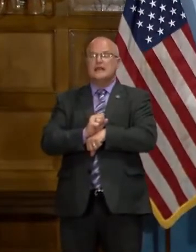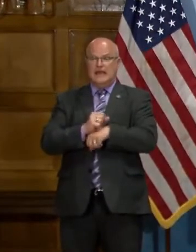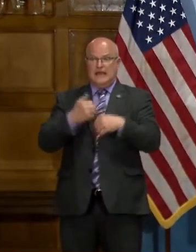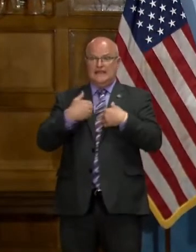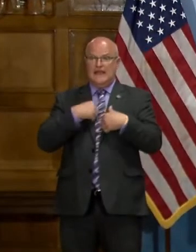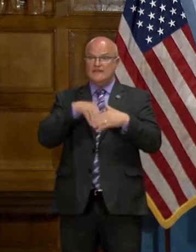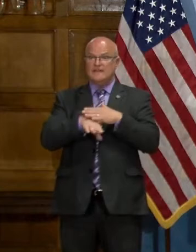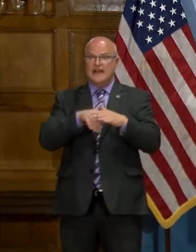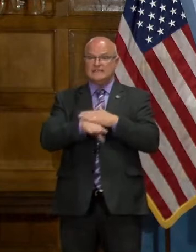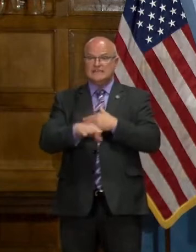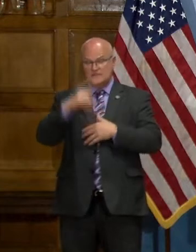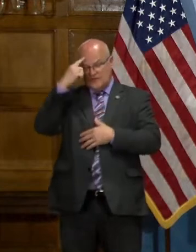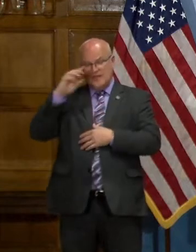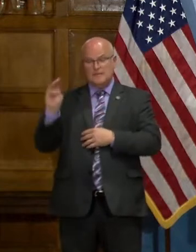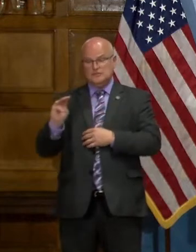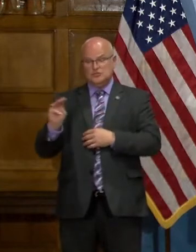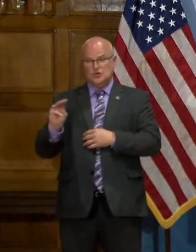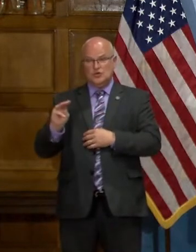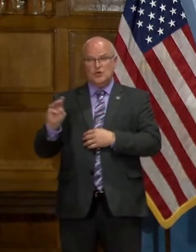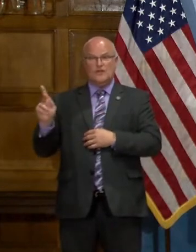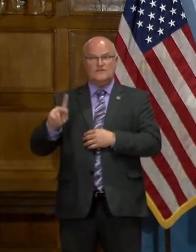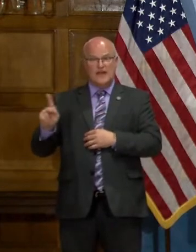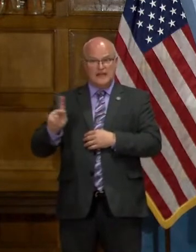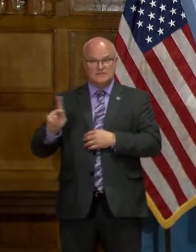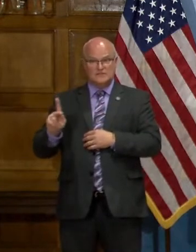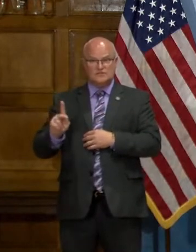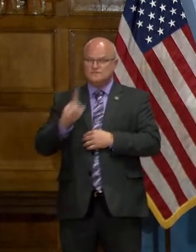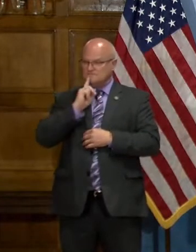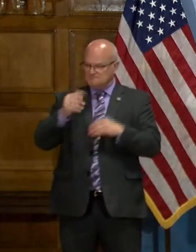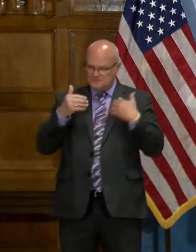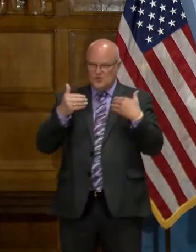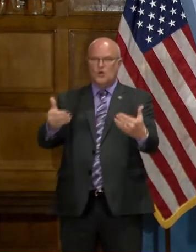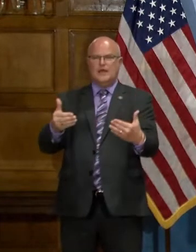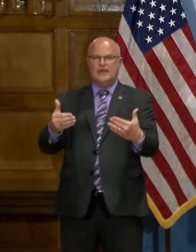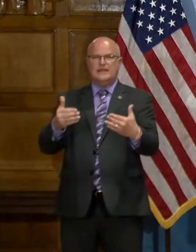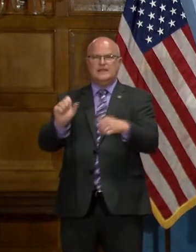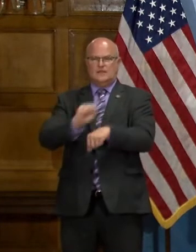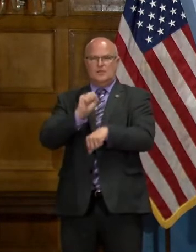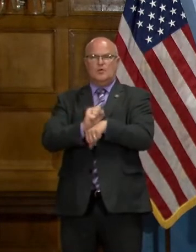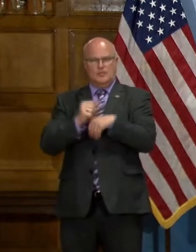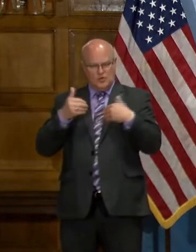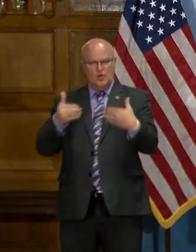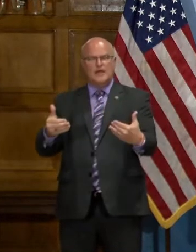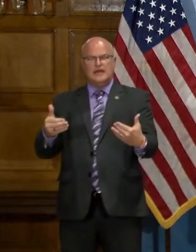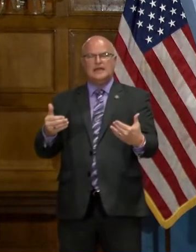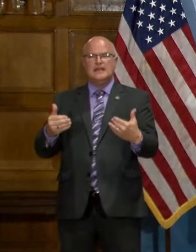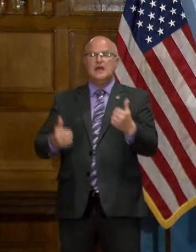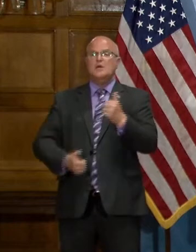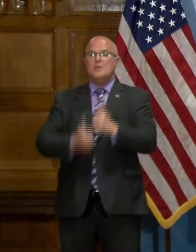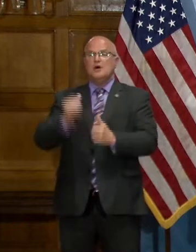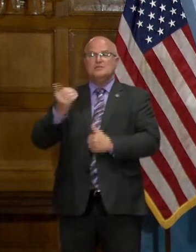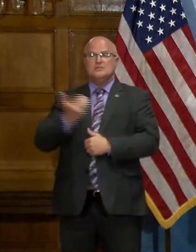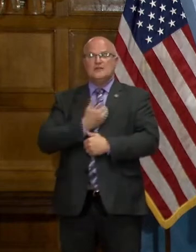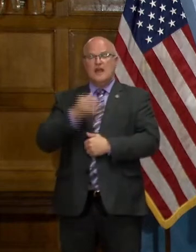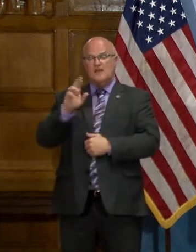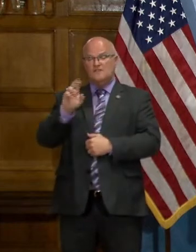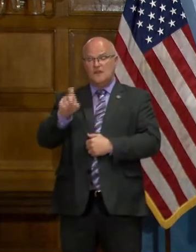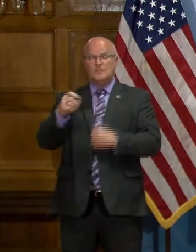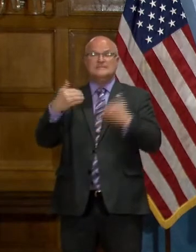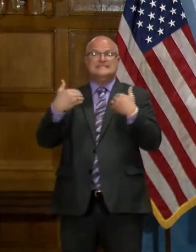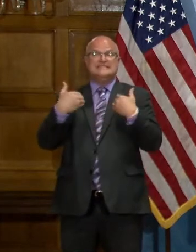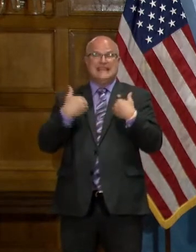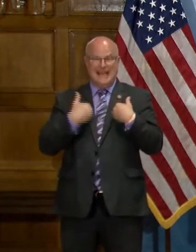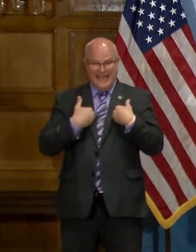have access to the Moderna or the Pfizer, absolutely, go to your appointment. And most of our pharmacies